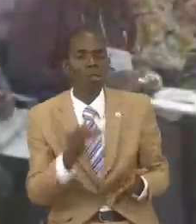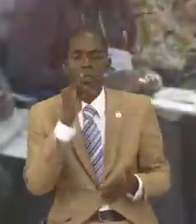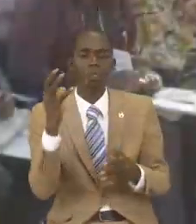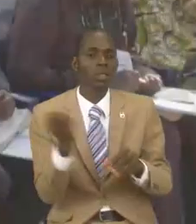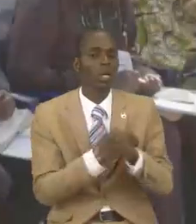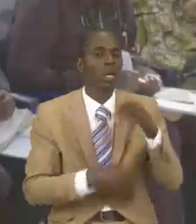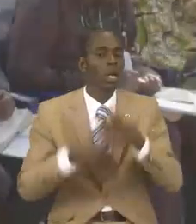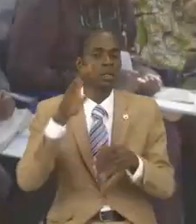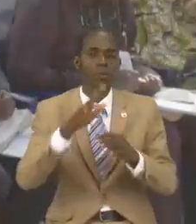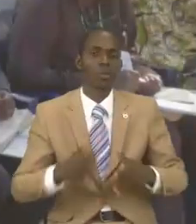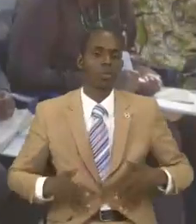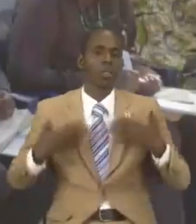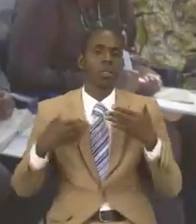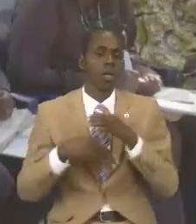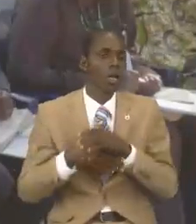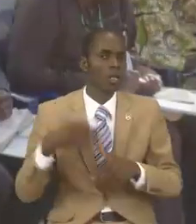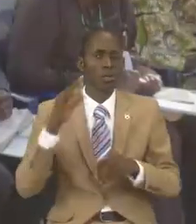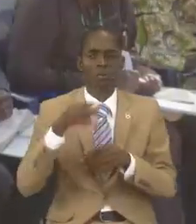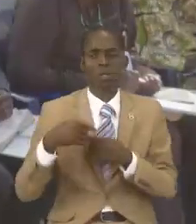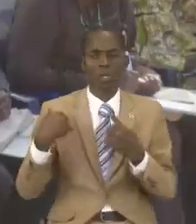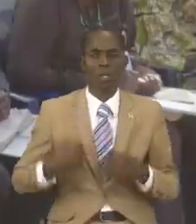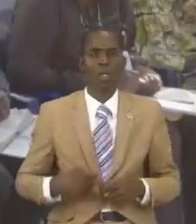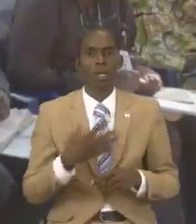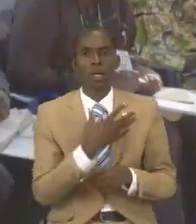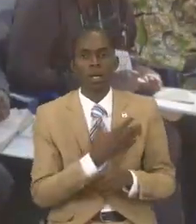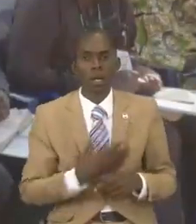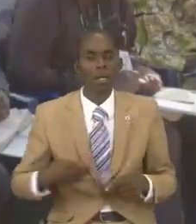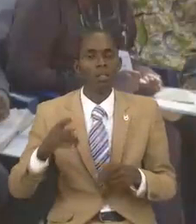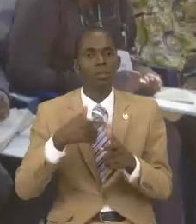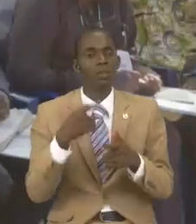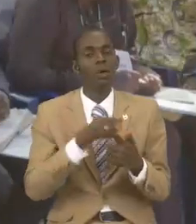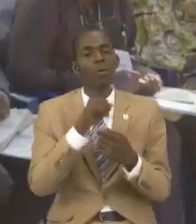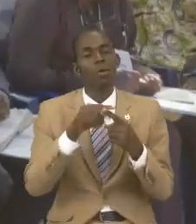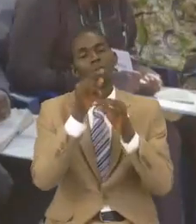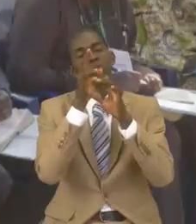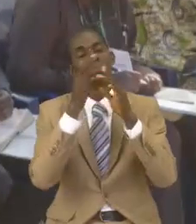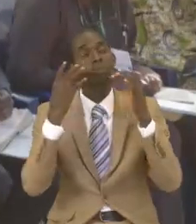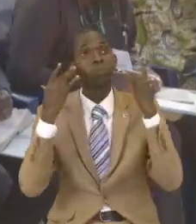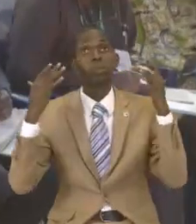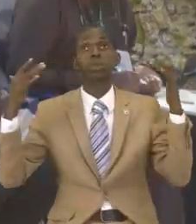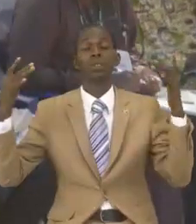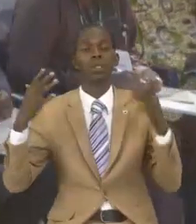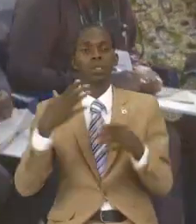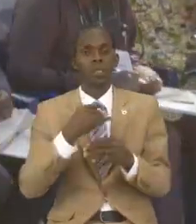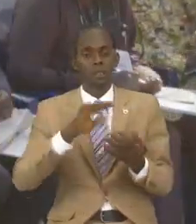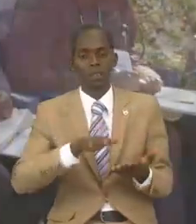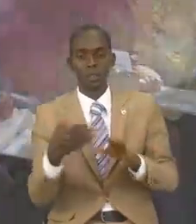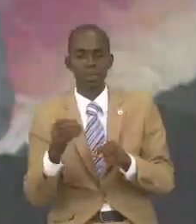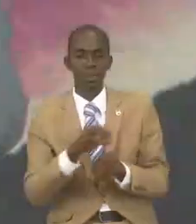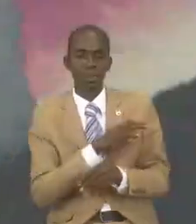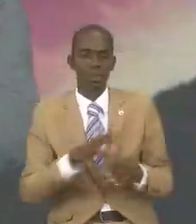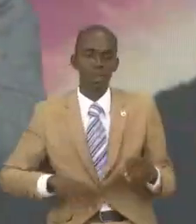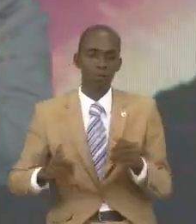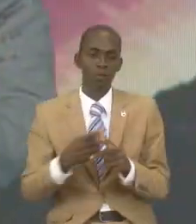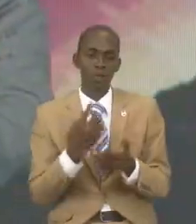life, out of your heart. And then when the trumpet shall sound and the dead in Christ shall rise, and we